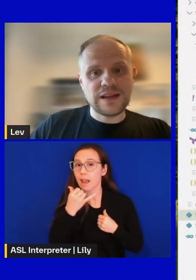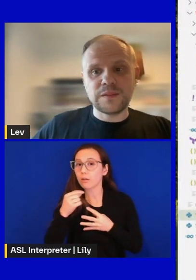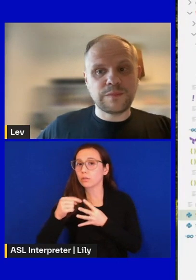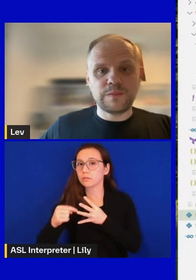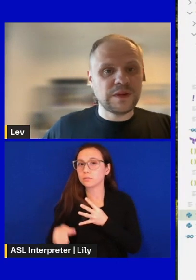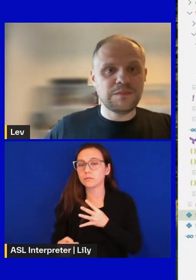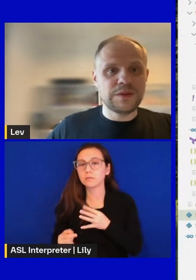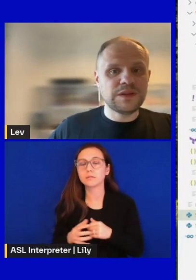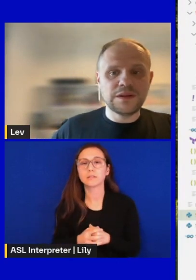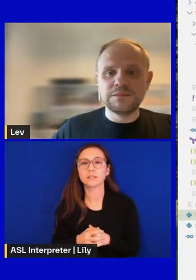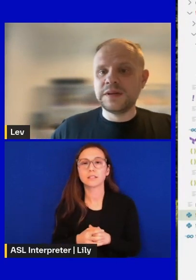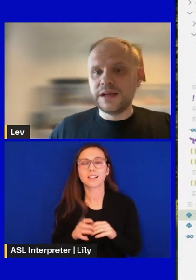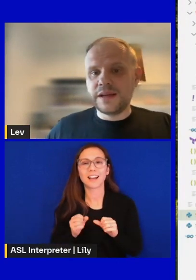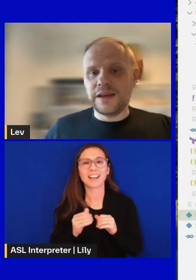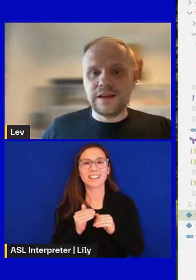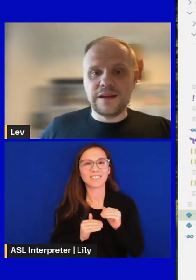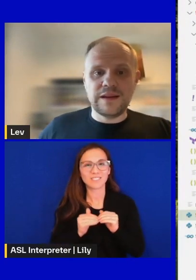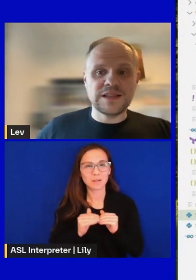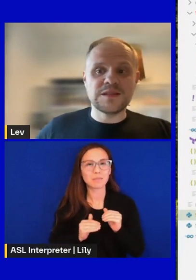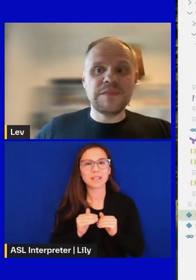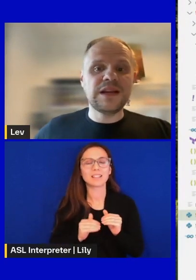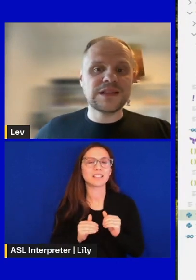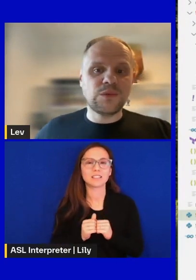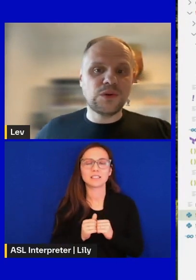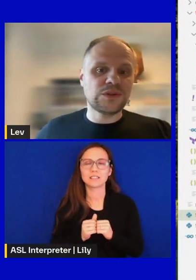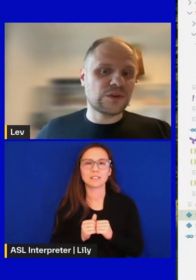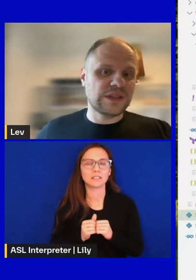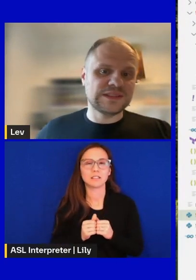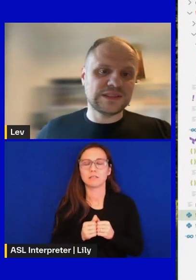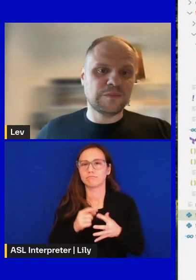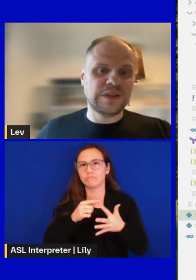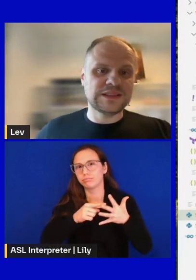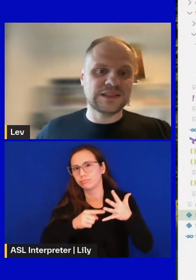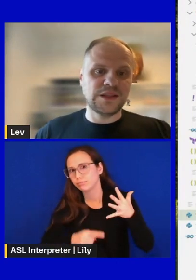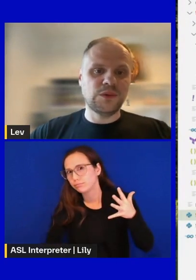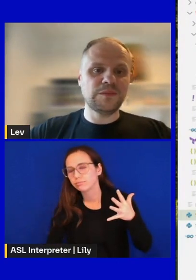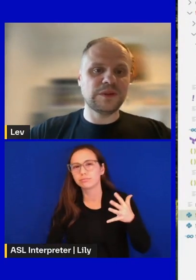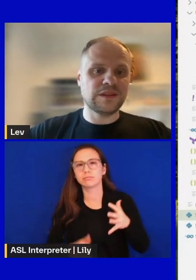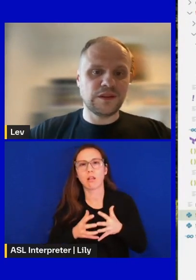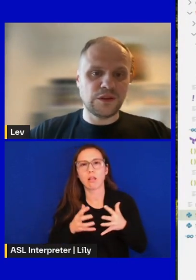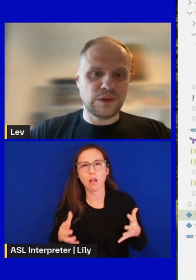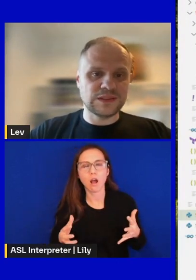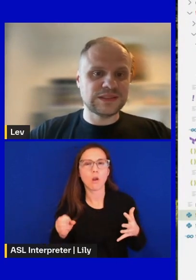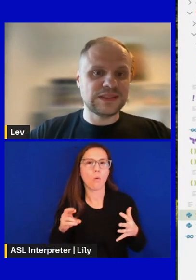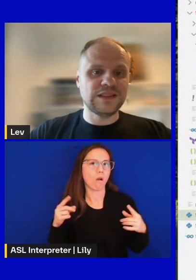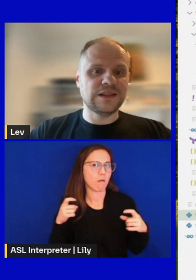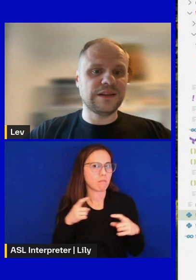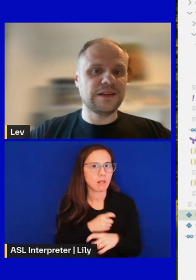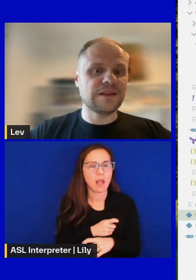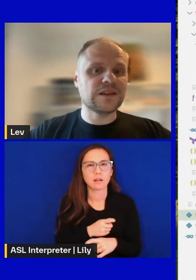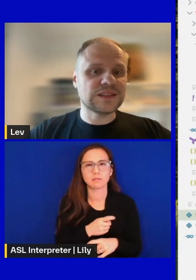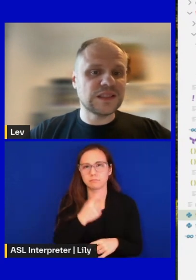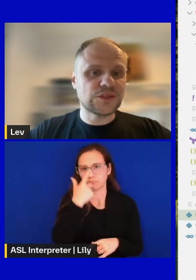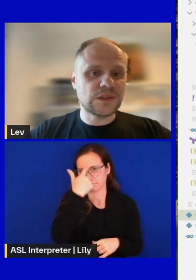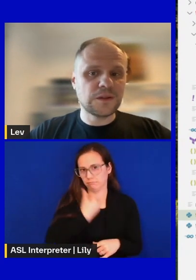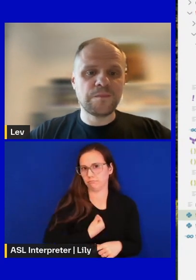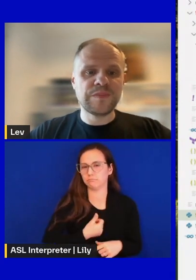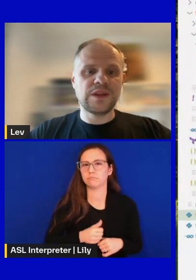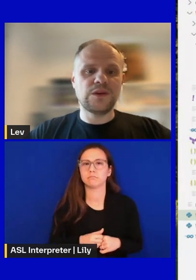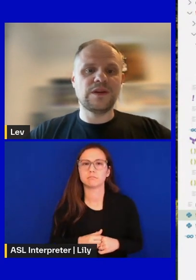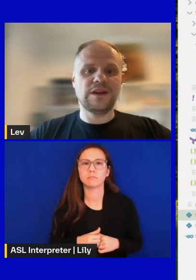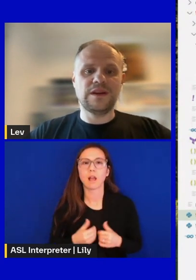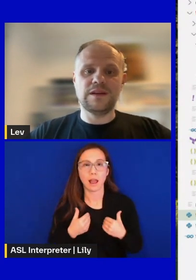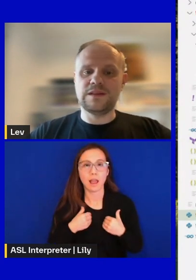and I can build them as many as I want or as complex as I want. But you can see the Terra